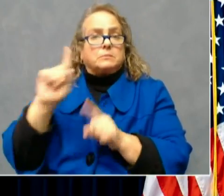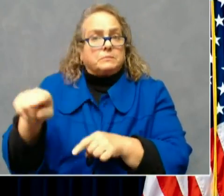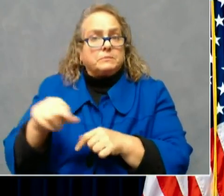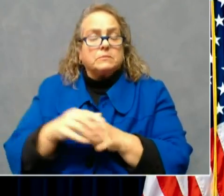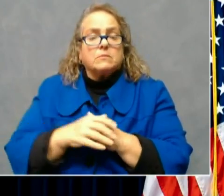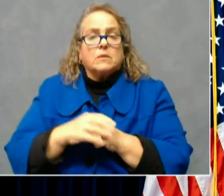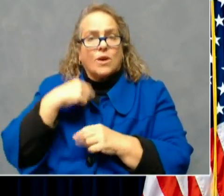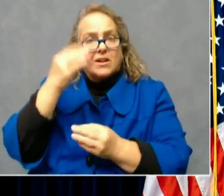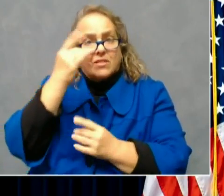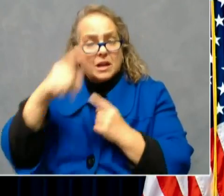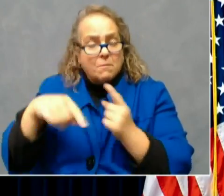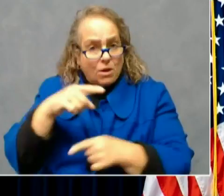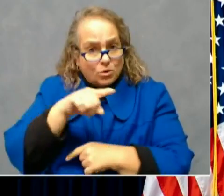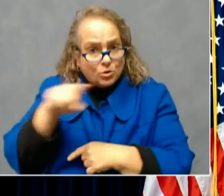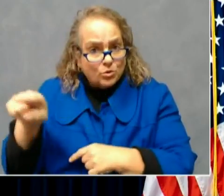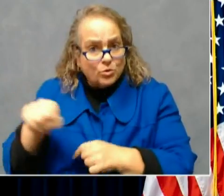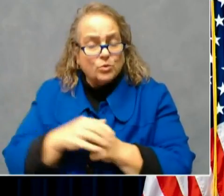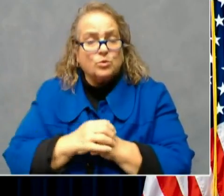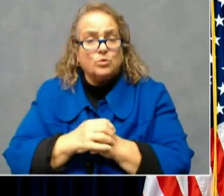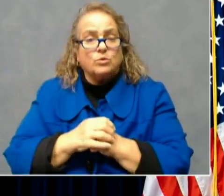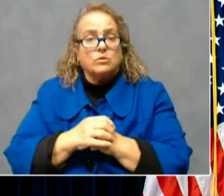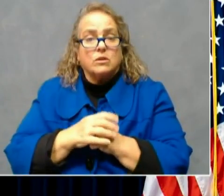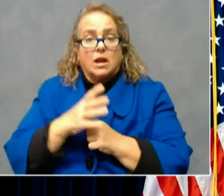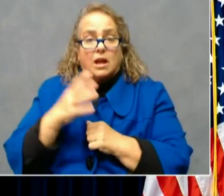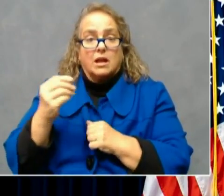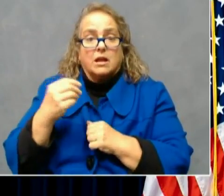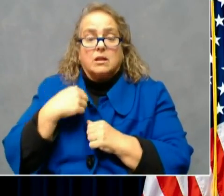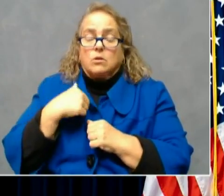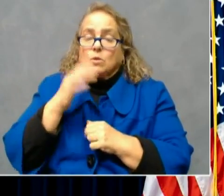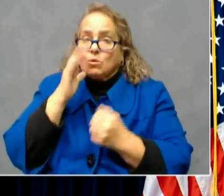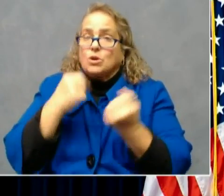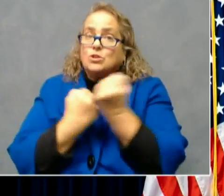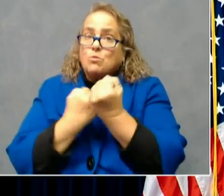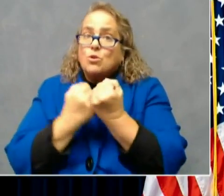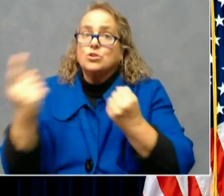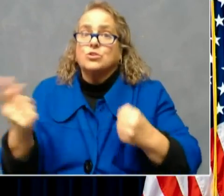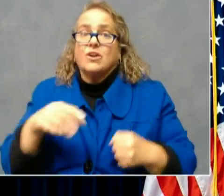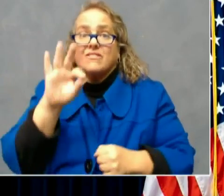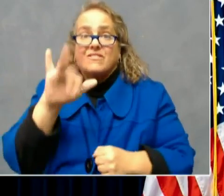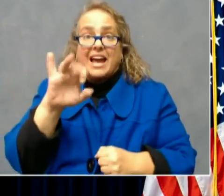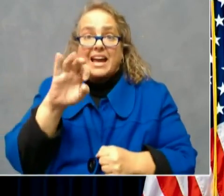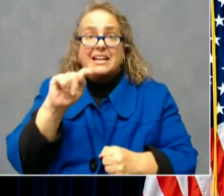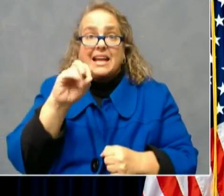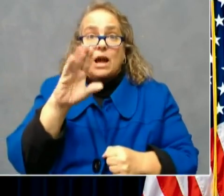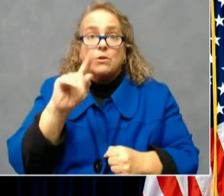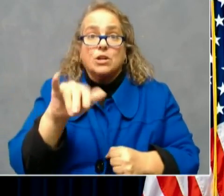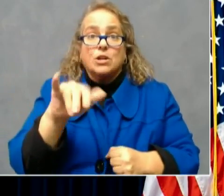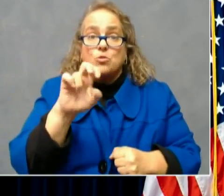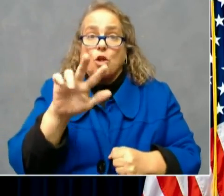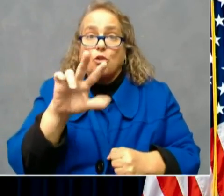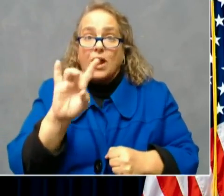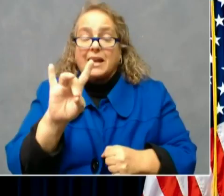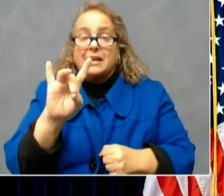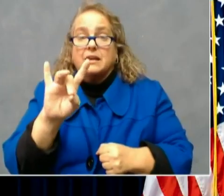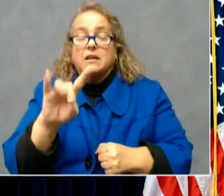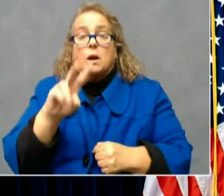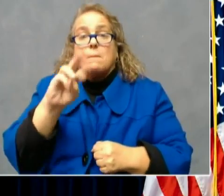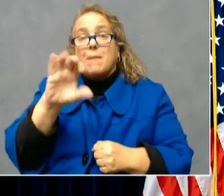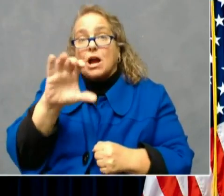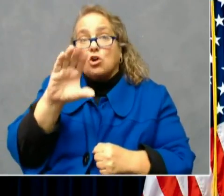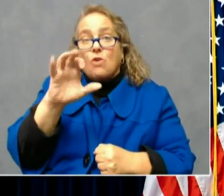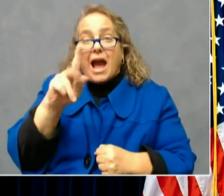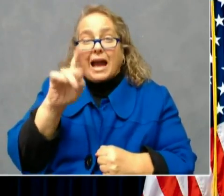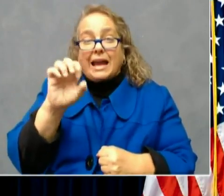you, and we're going to be there for you. Fayette County, 238. McCracken County,